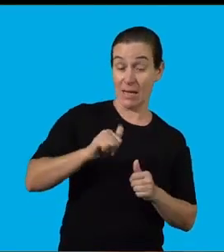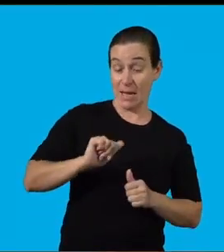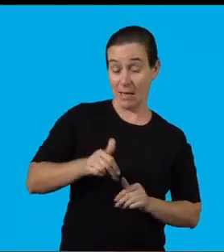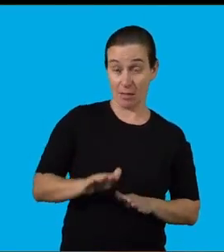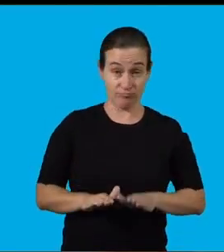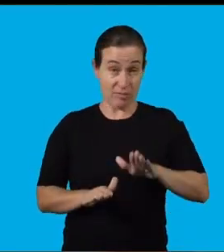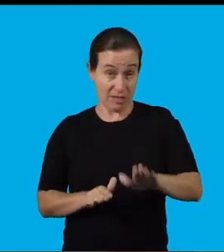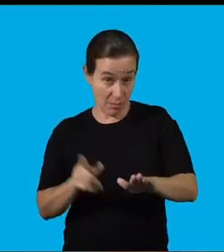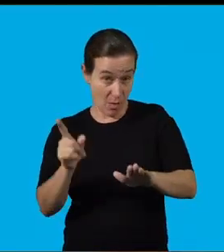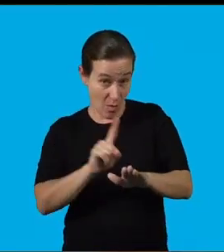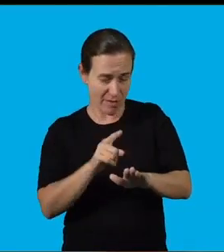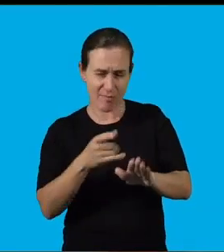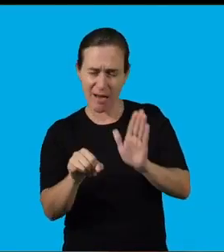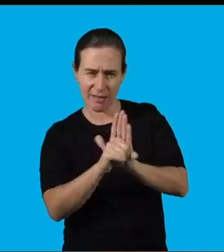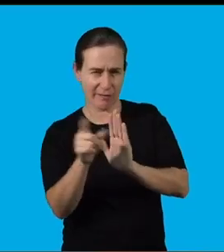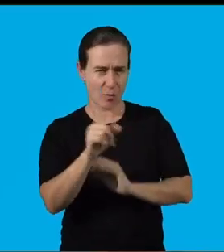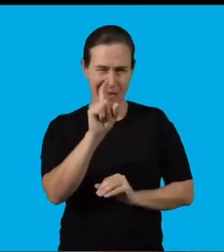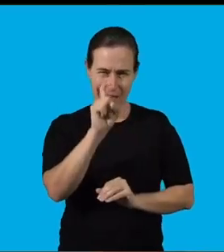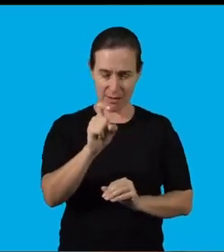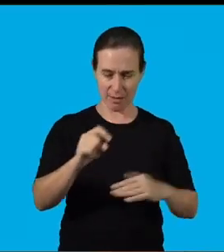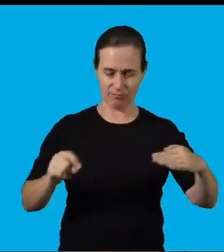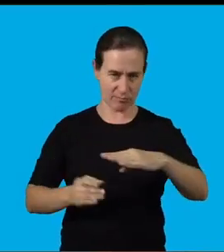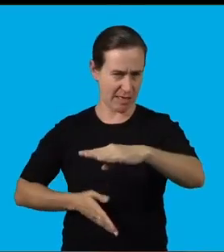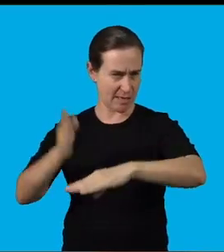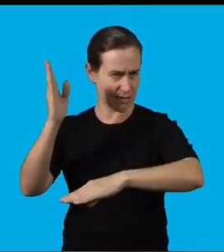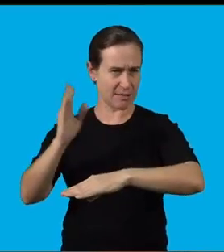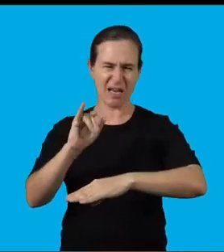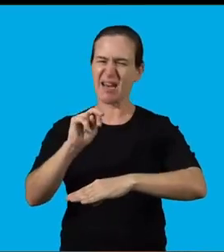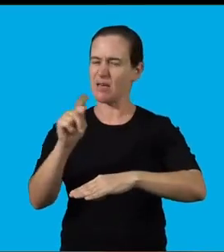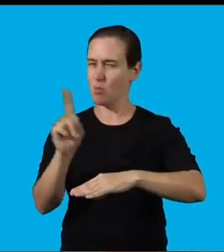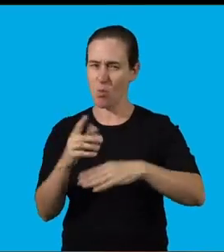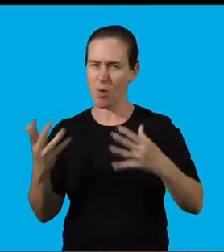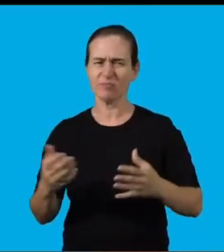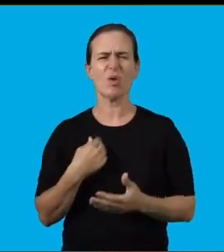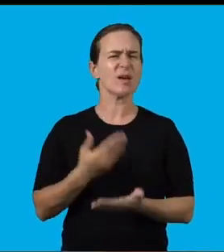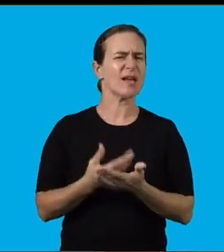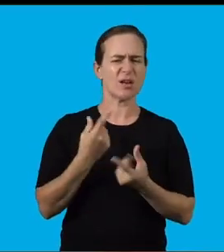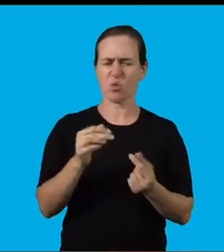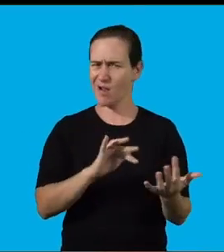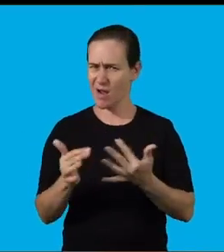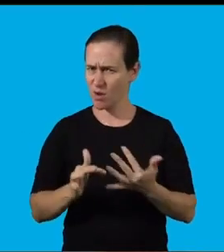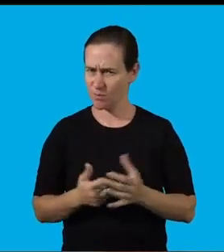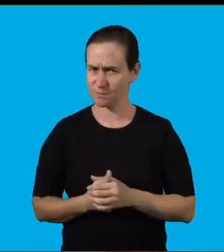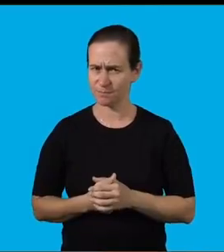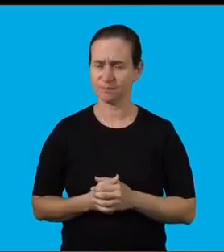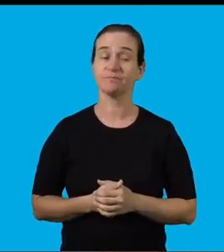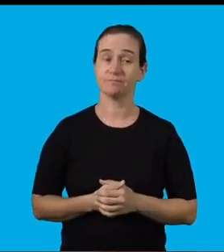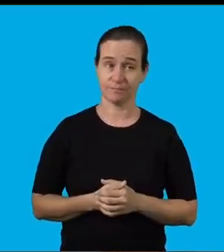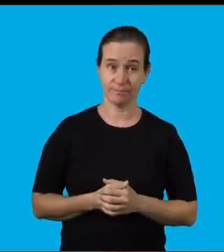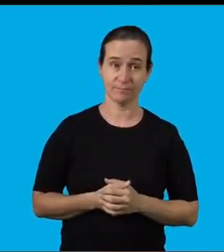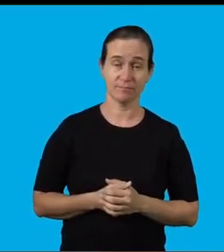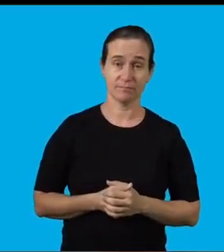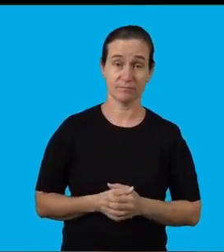step is to find the x-intercepts. How do we find the x-intercepts? How do we find where the graph cuts the